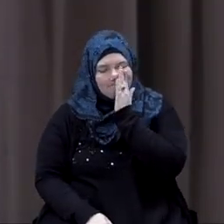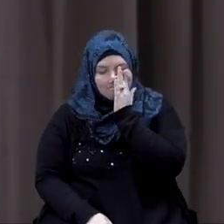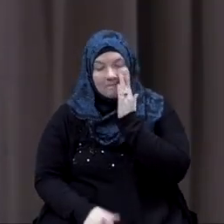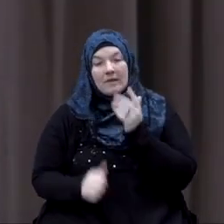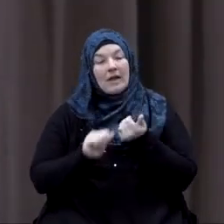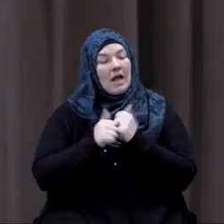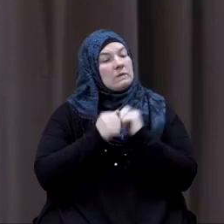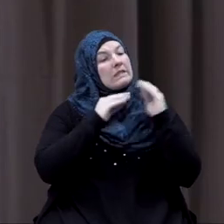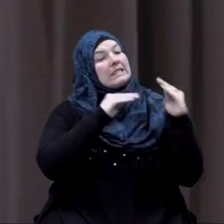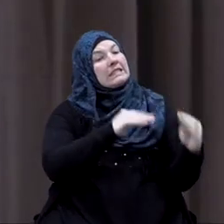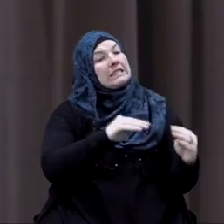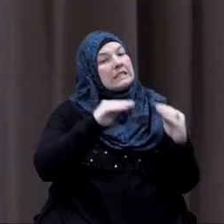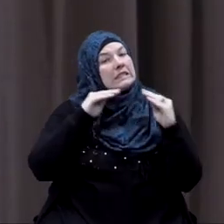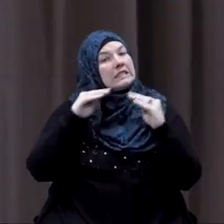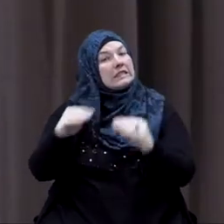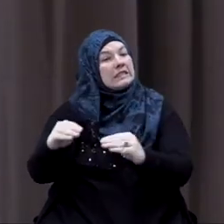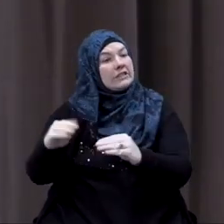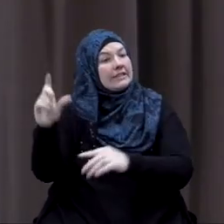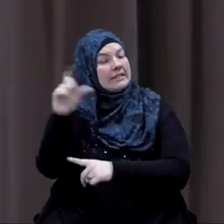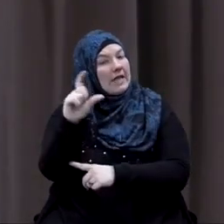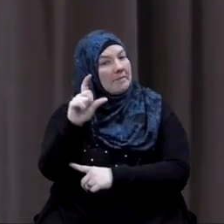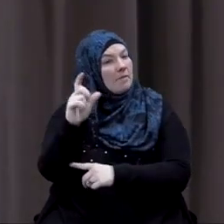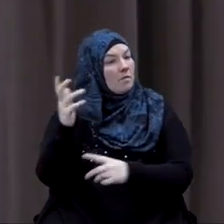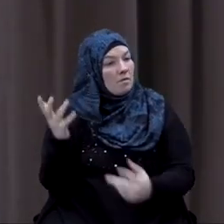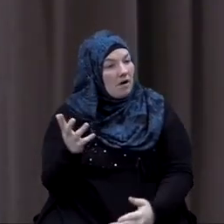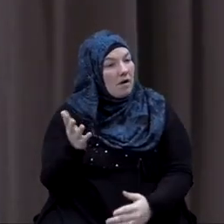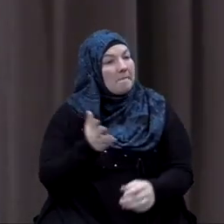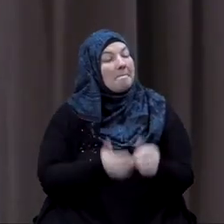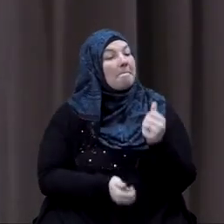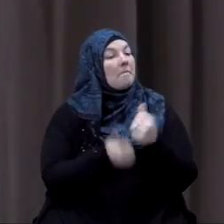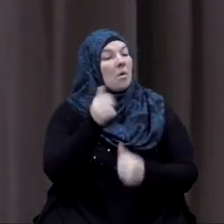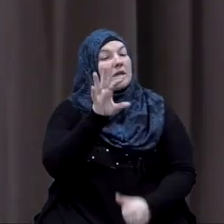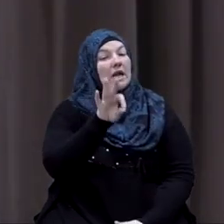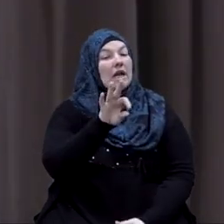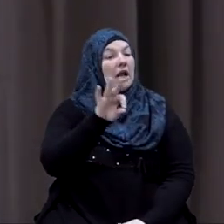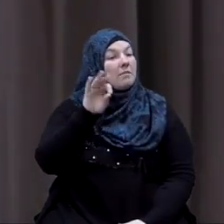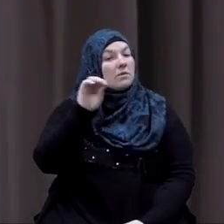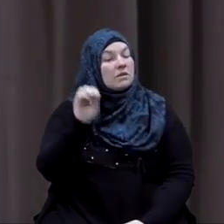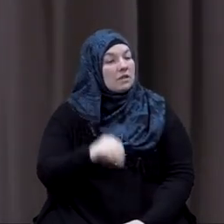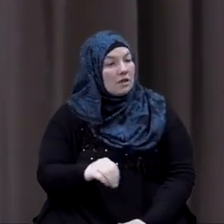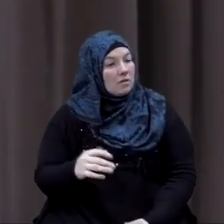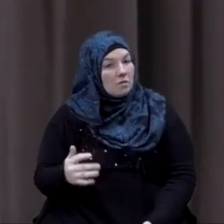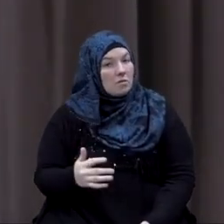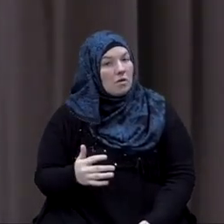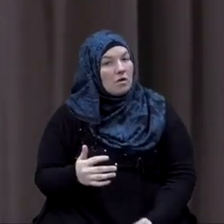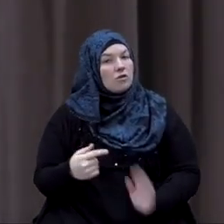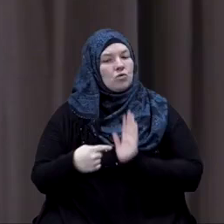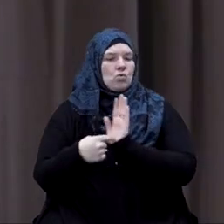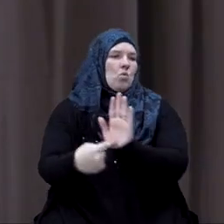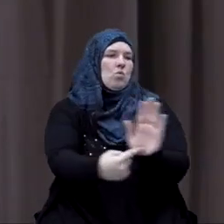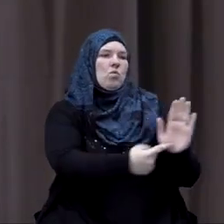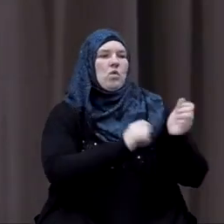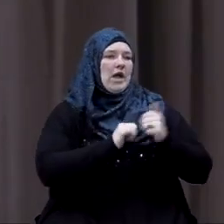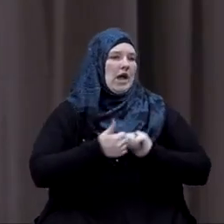da'wah was primarily 99% by role